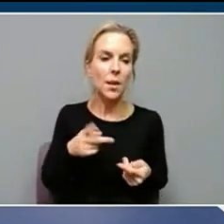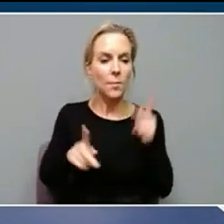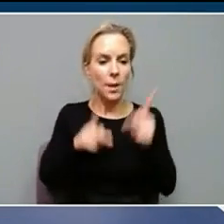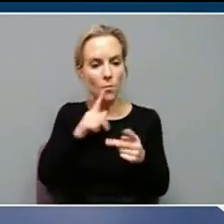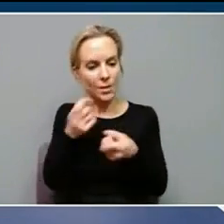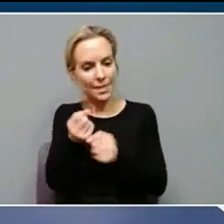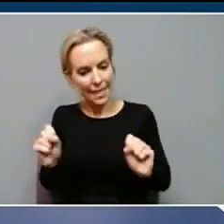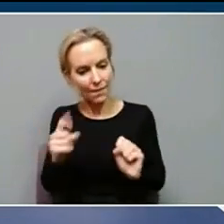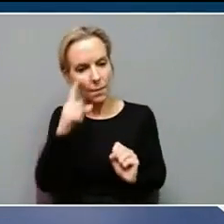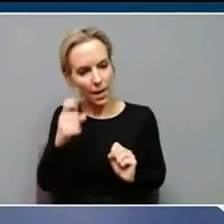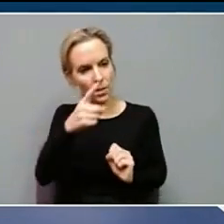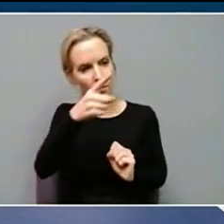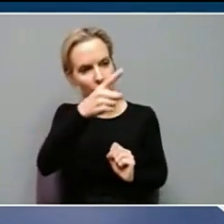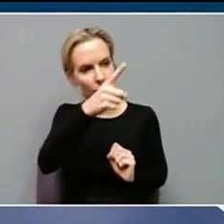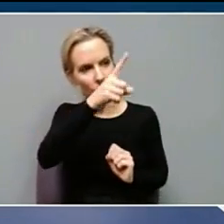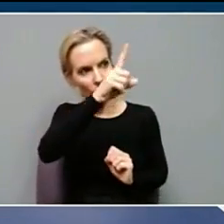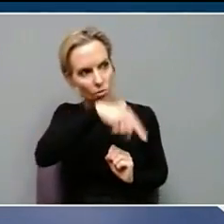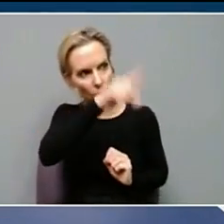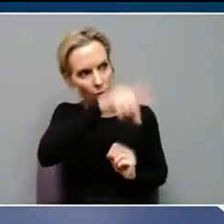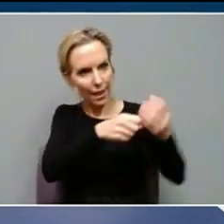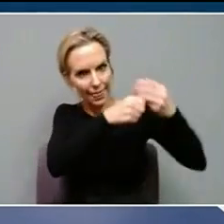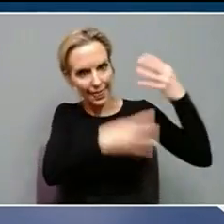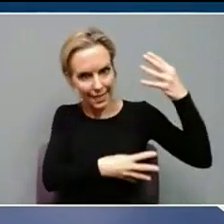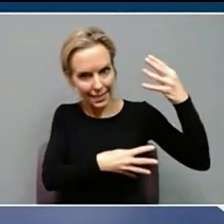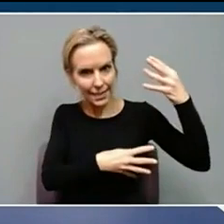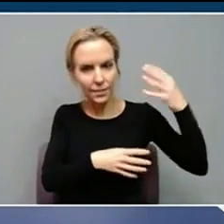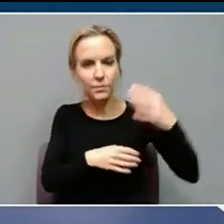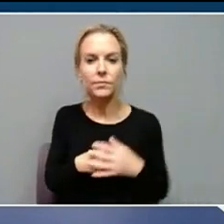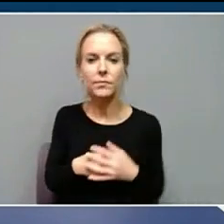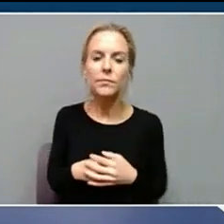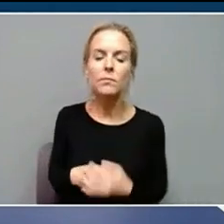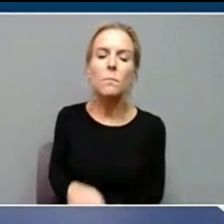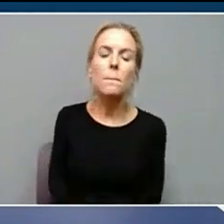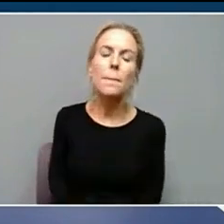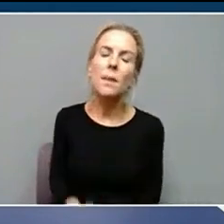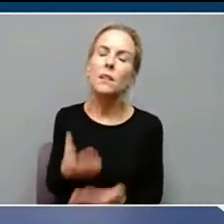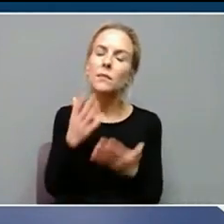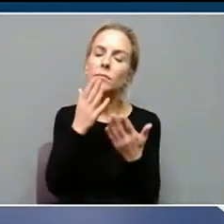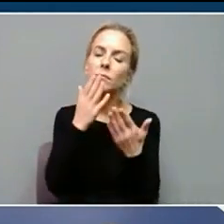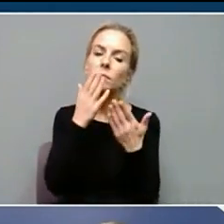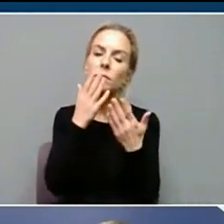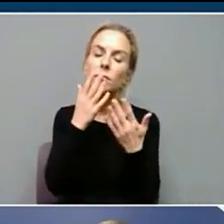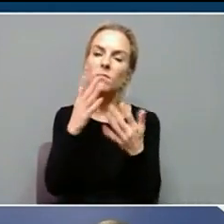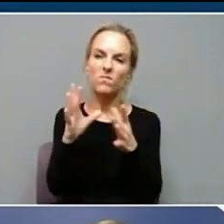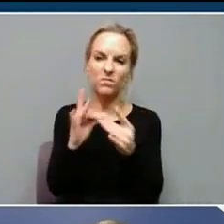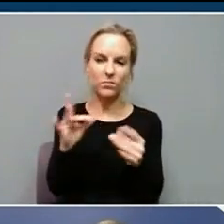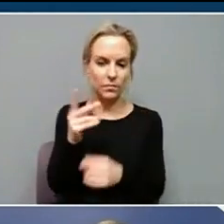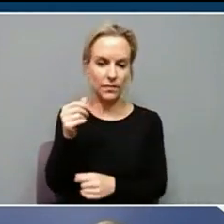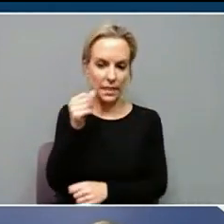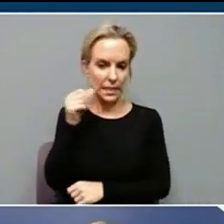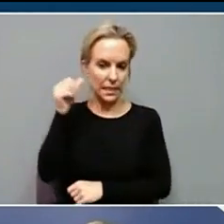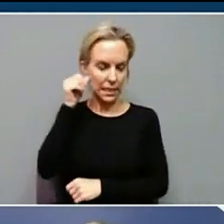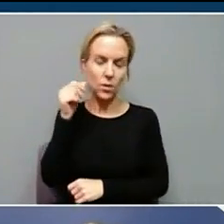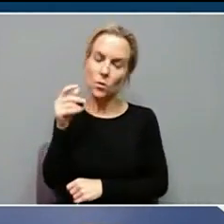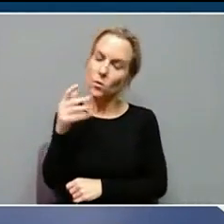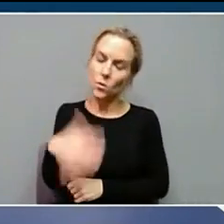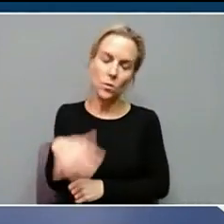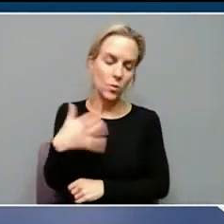you. Speaking of vaccines, yesterday, like I said, was a tough day. We